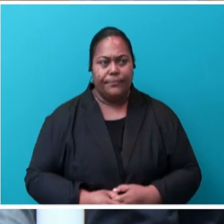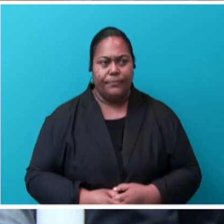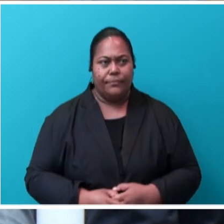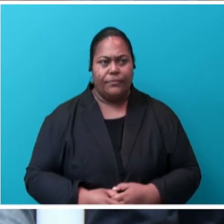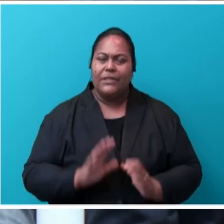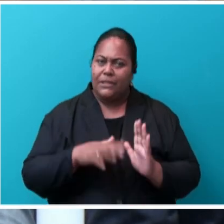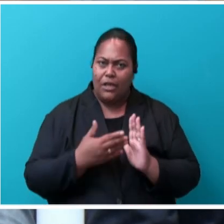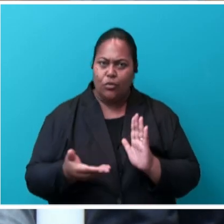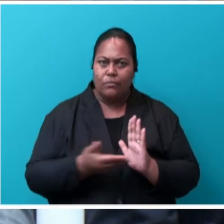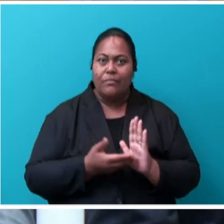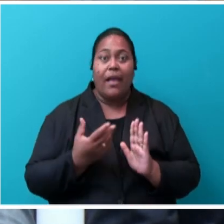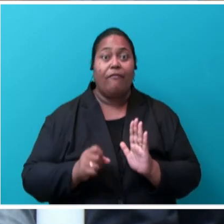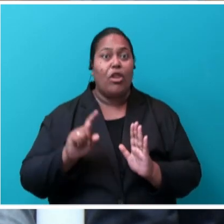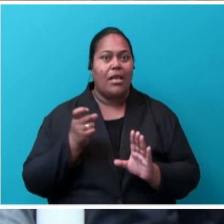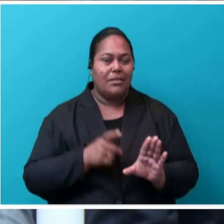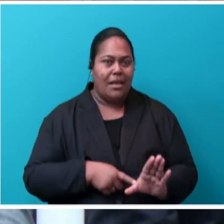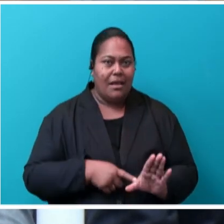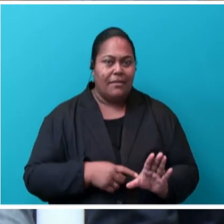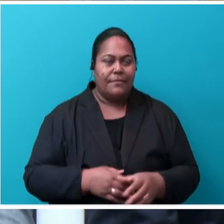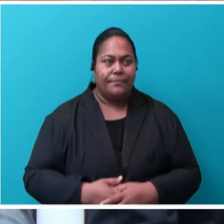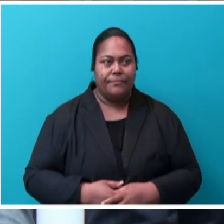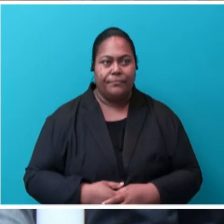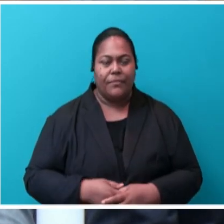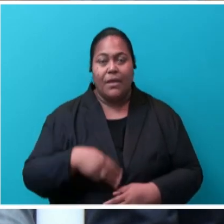year. And also, the Ministry has